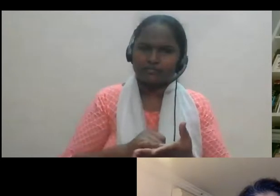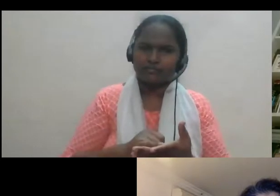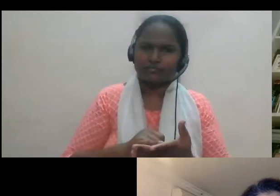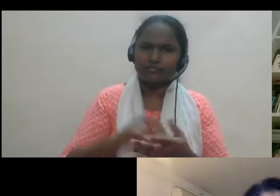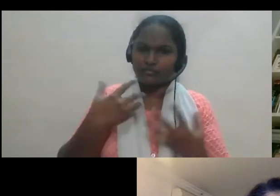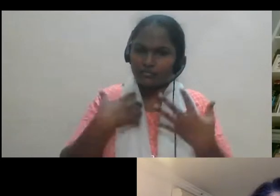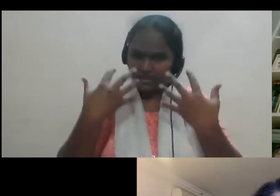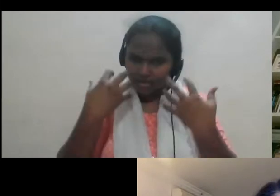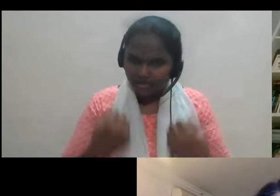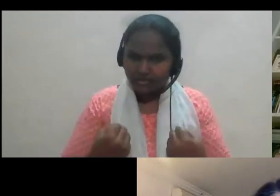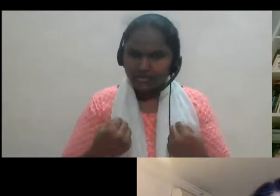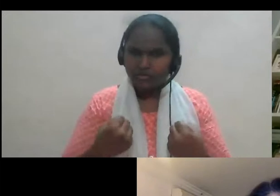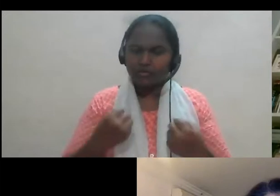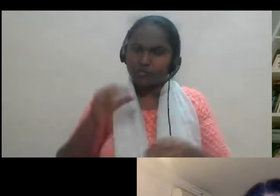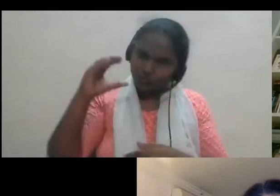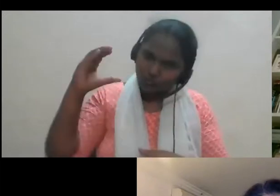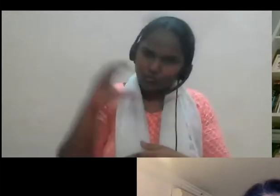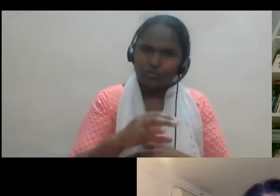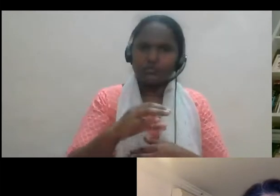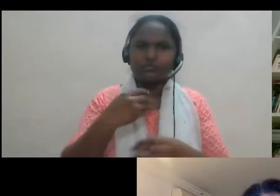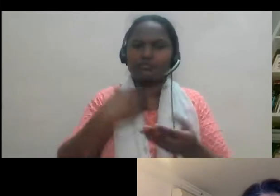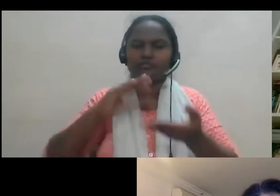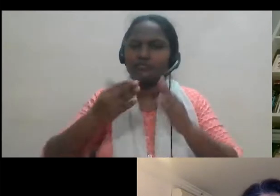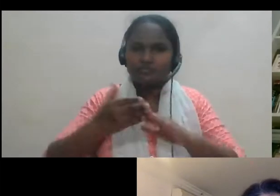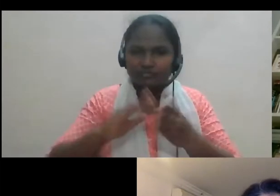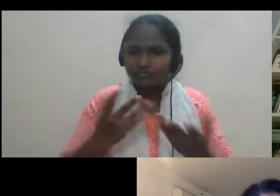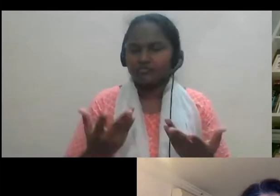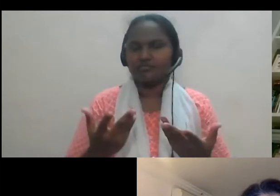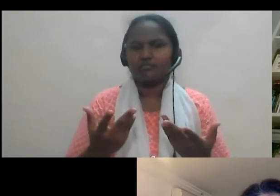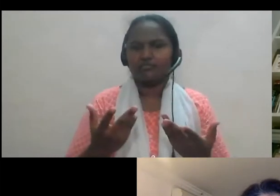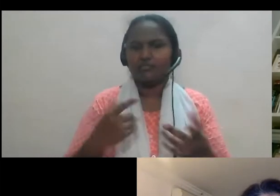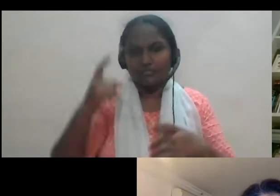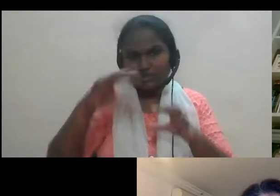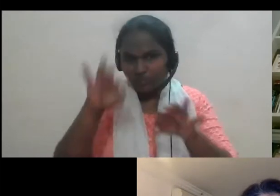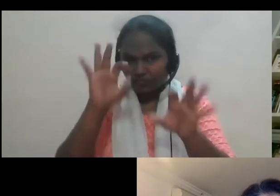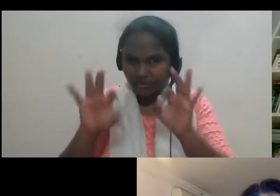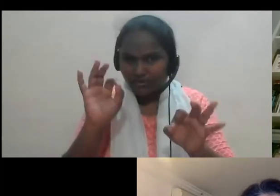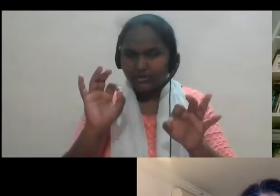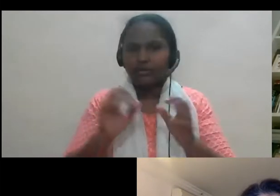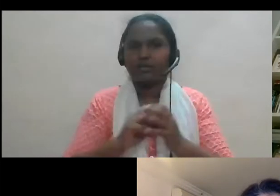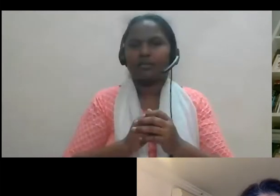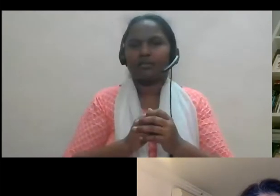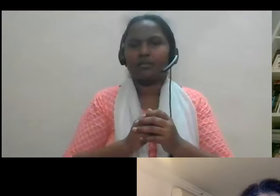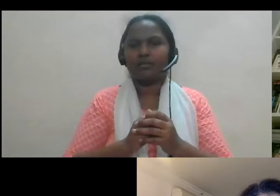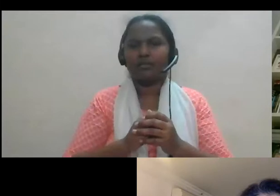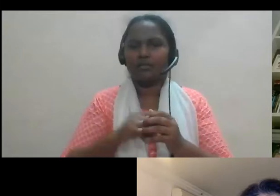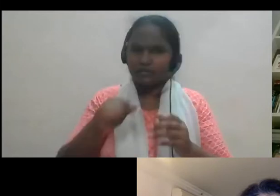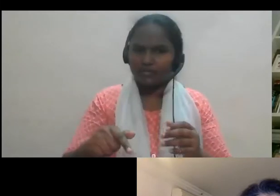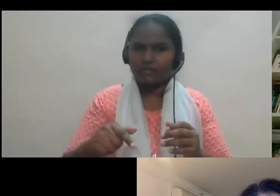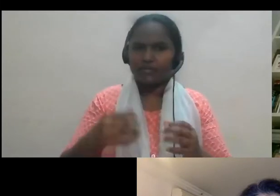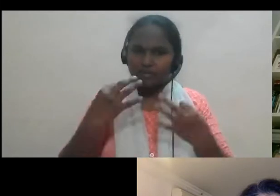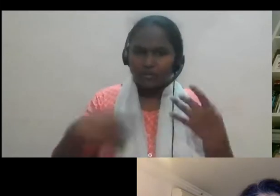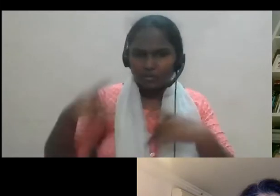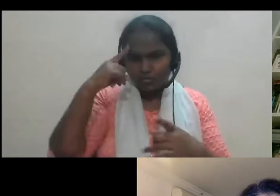that we had a force that we were not communicating, and finding that vehicle in